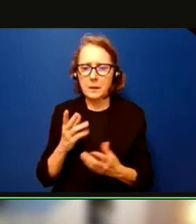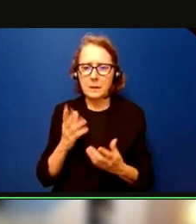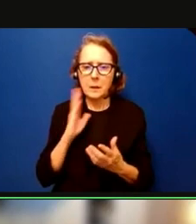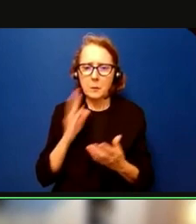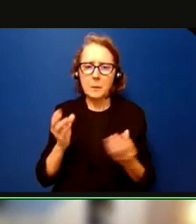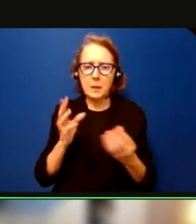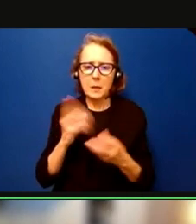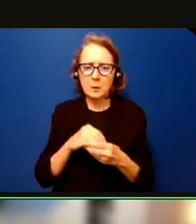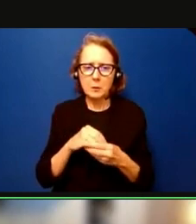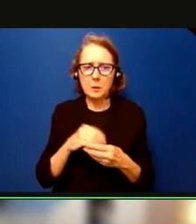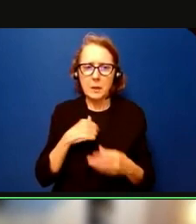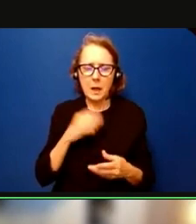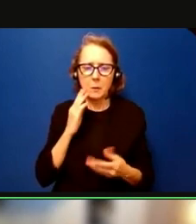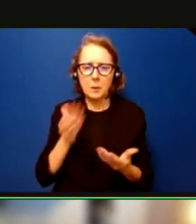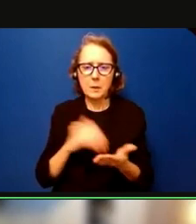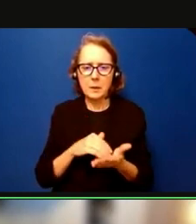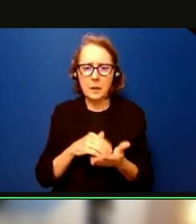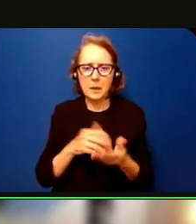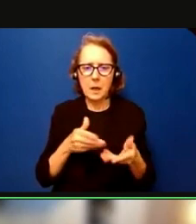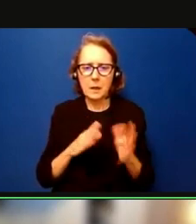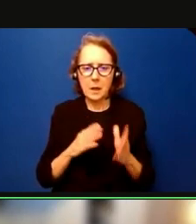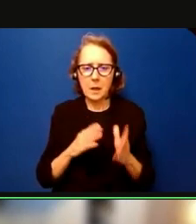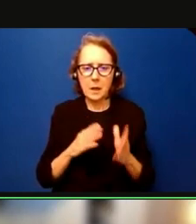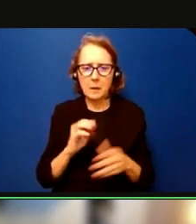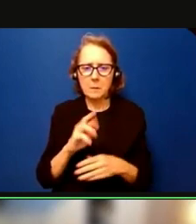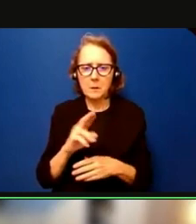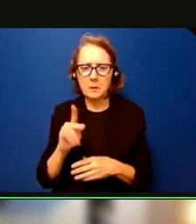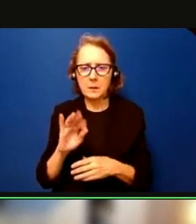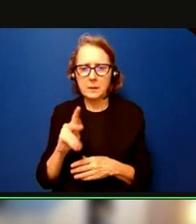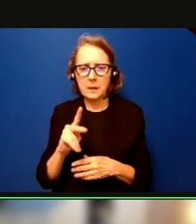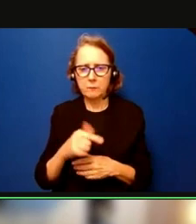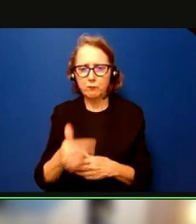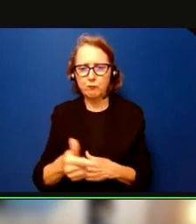I will again let Mr. Zink have the floor.